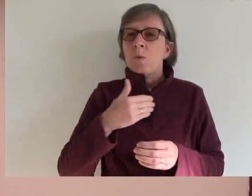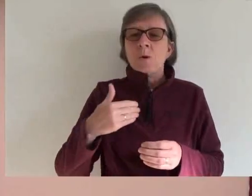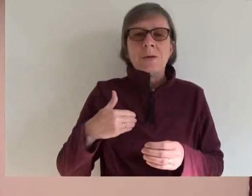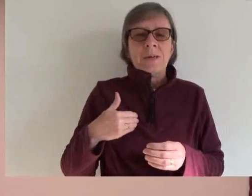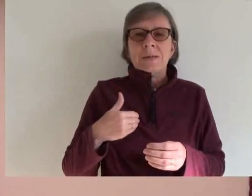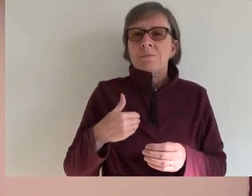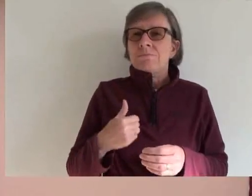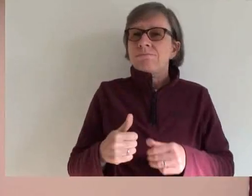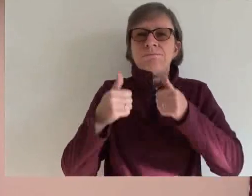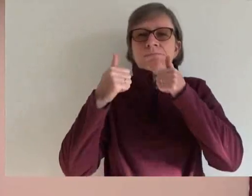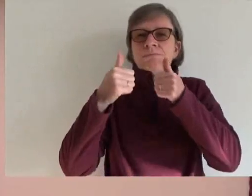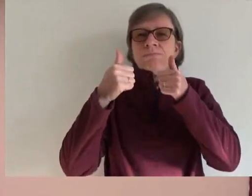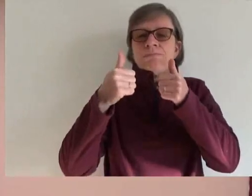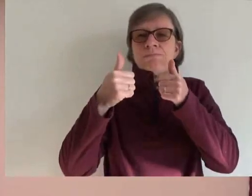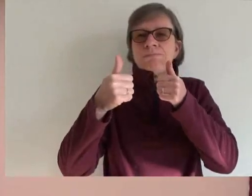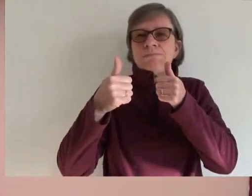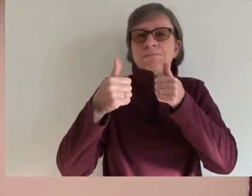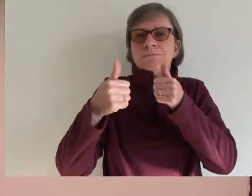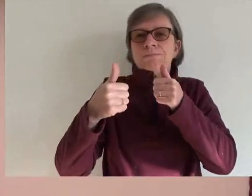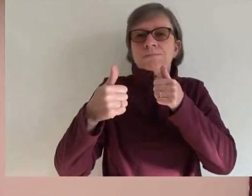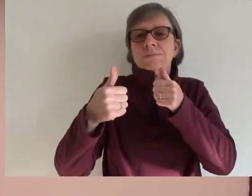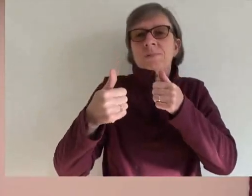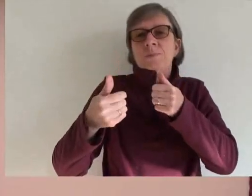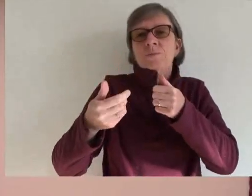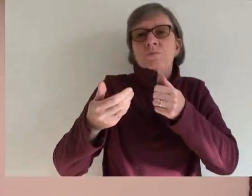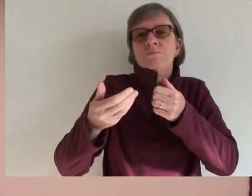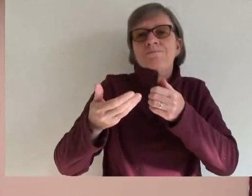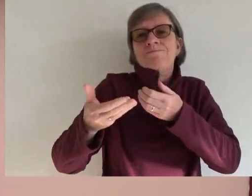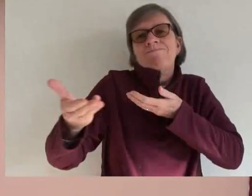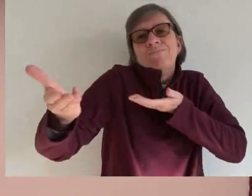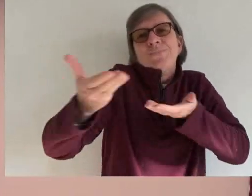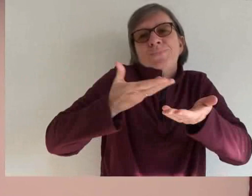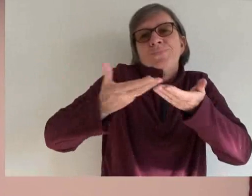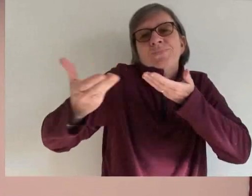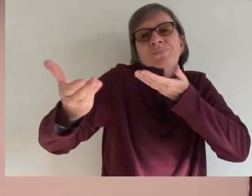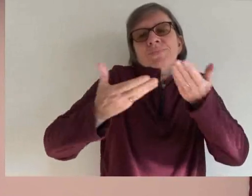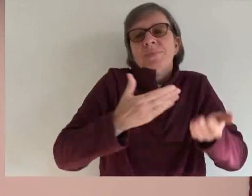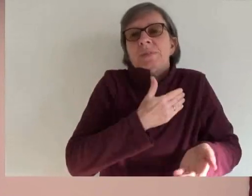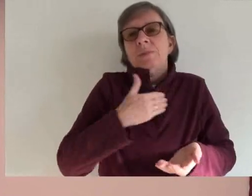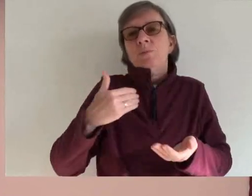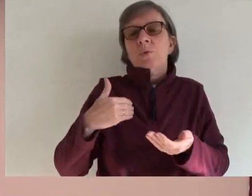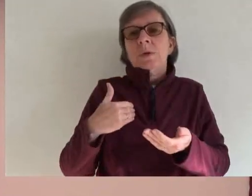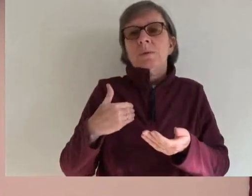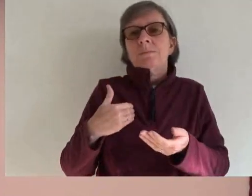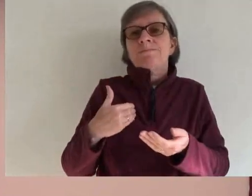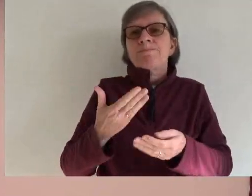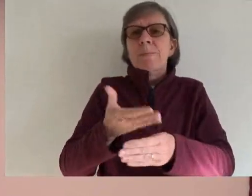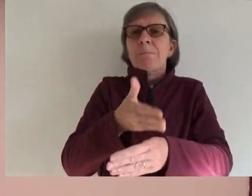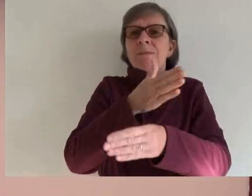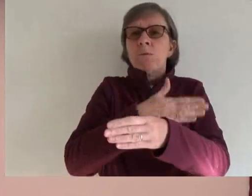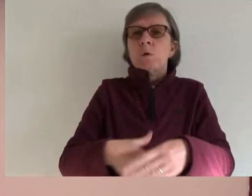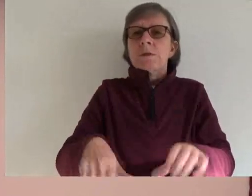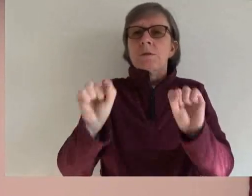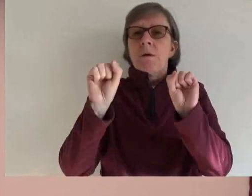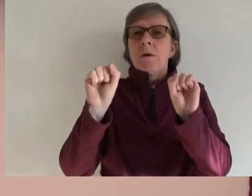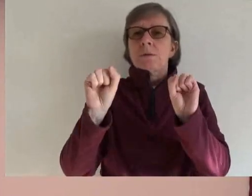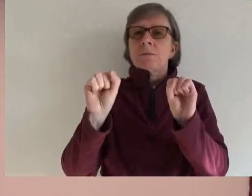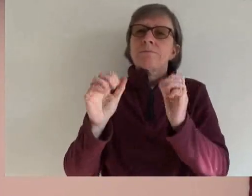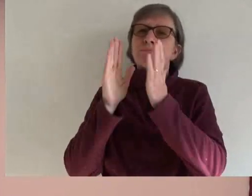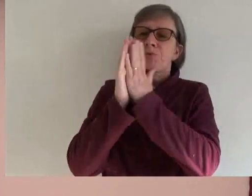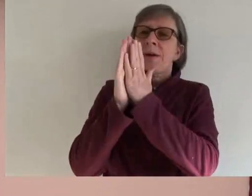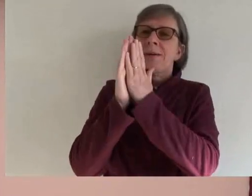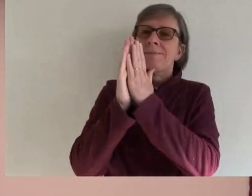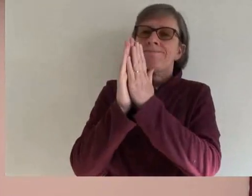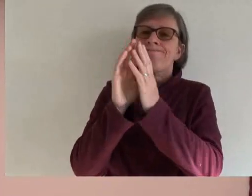Good morning, everyone. It's really good to be able to share with you this morning. And just before we start, let's just pray and commit our time